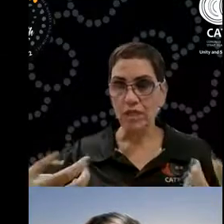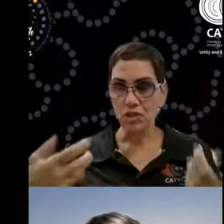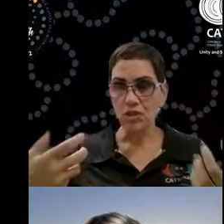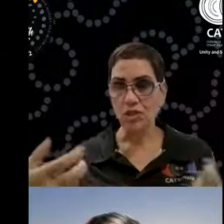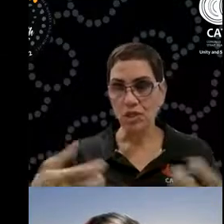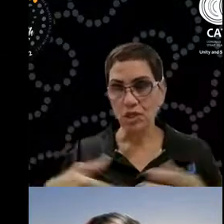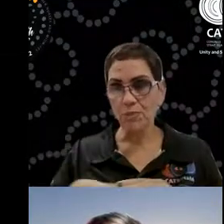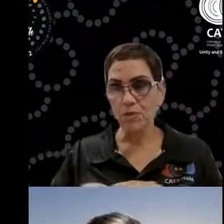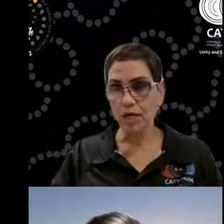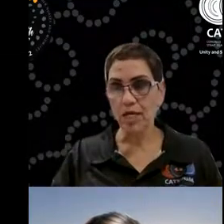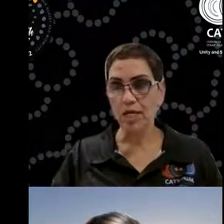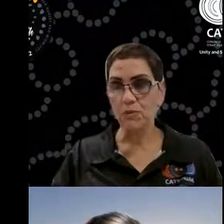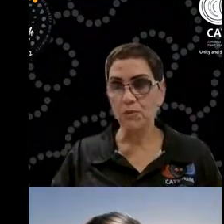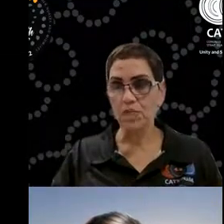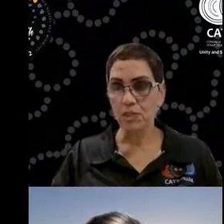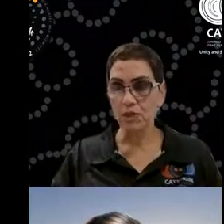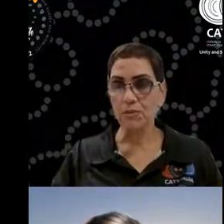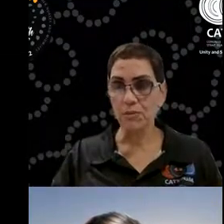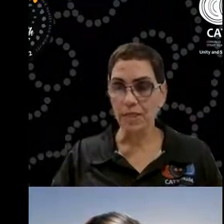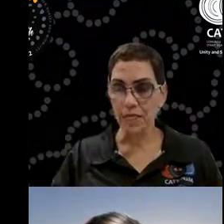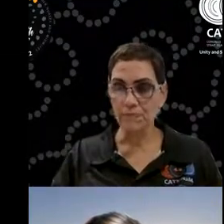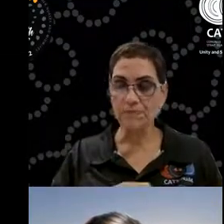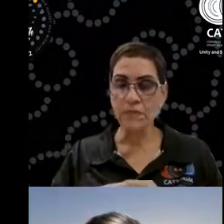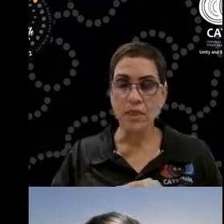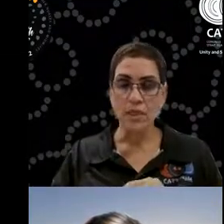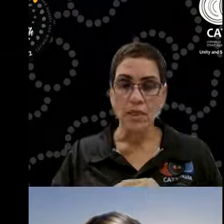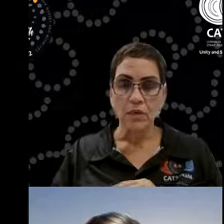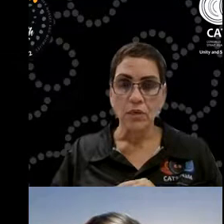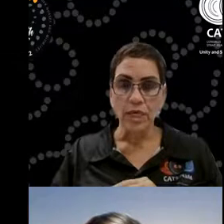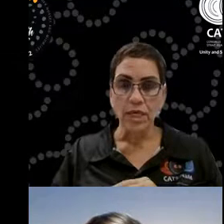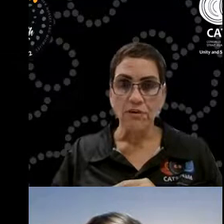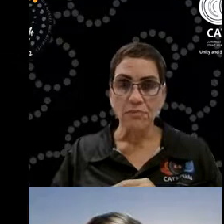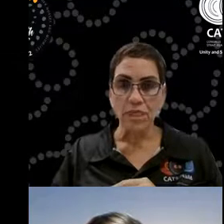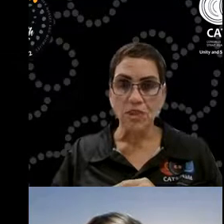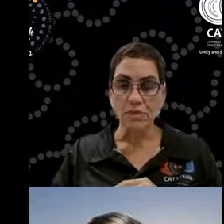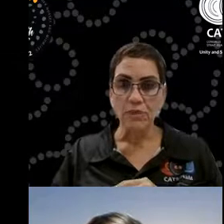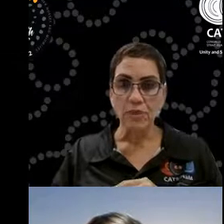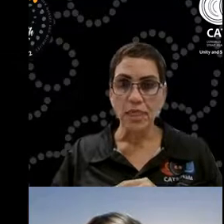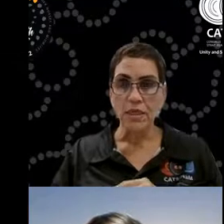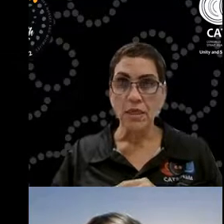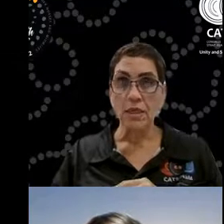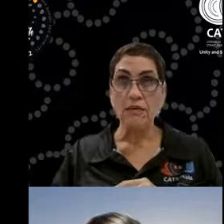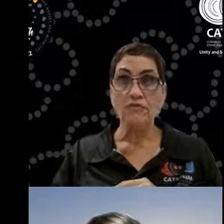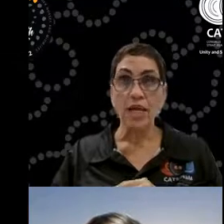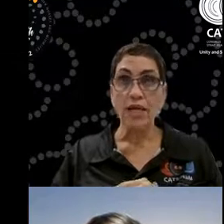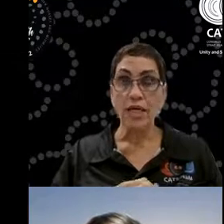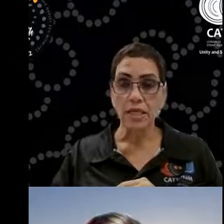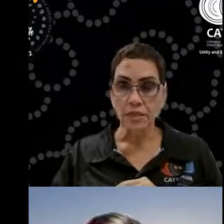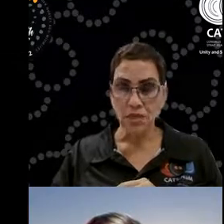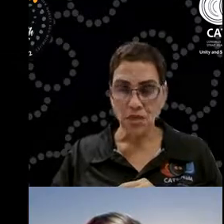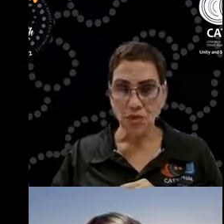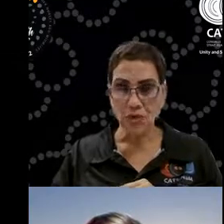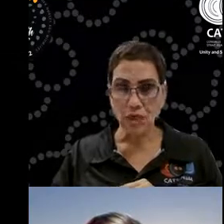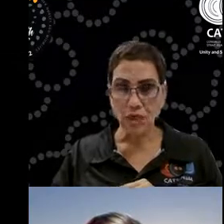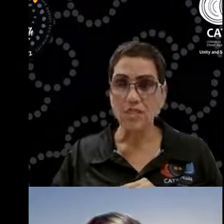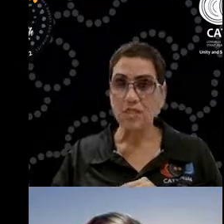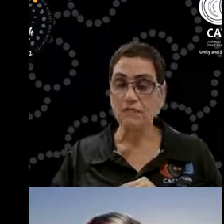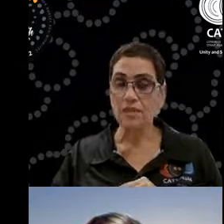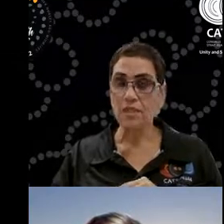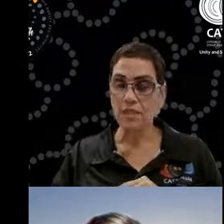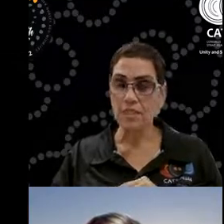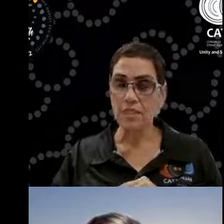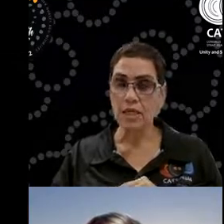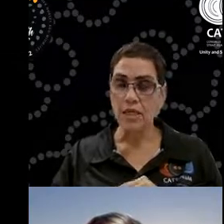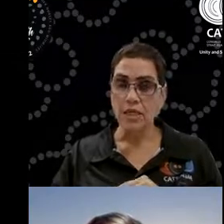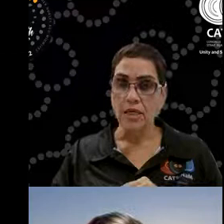research agenda to this type of training, and we're excited about that. We have been deploying and validating this tool